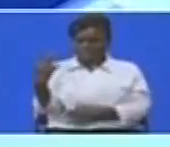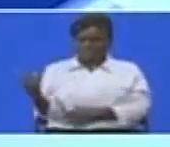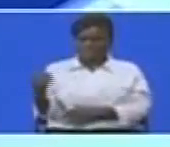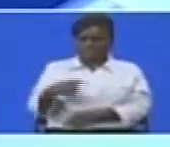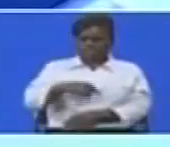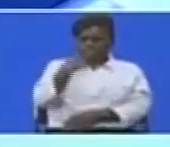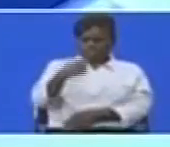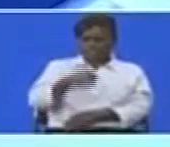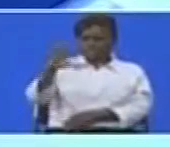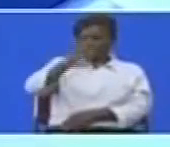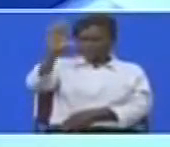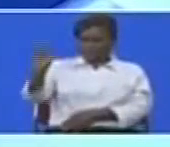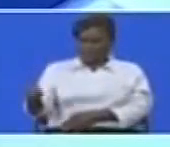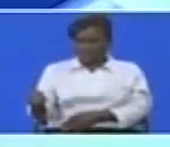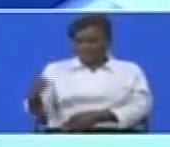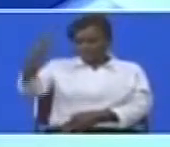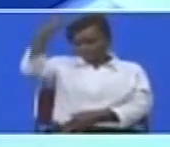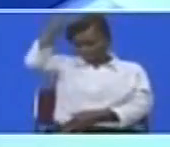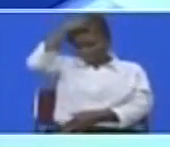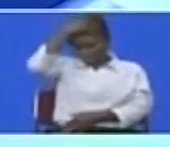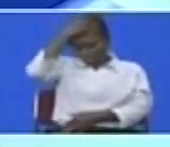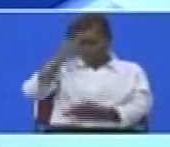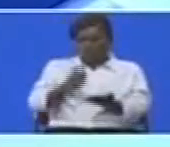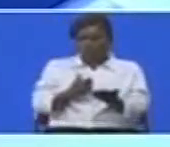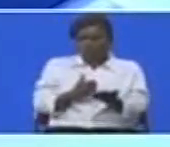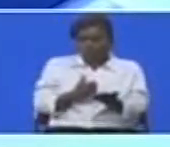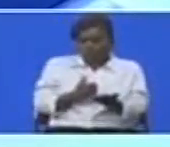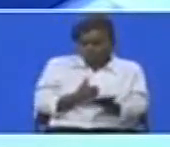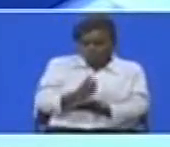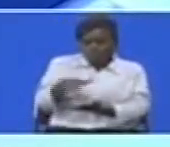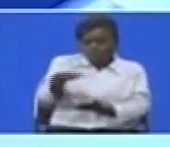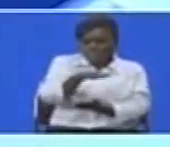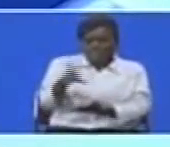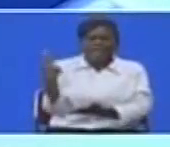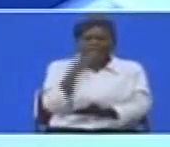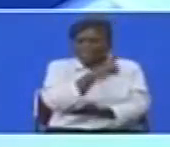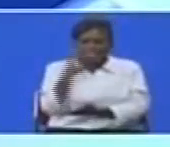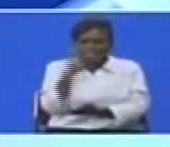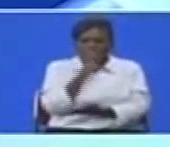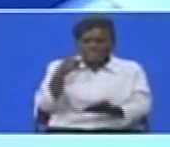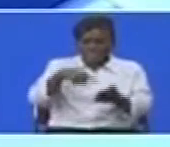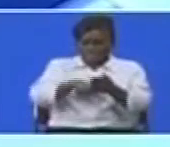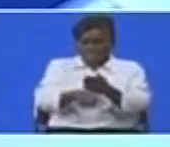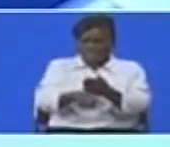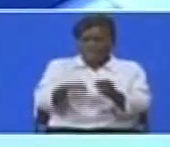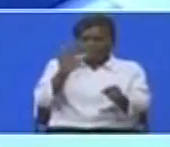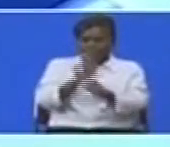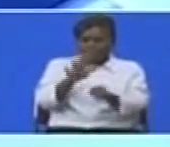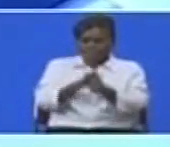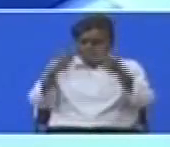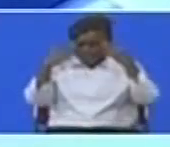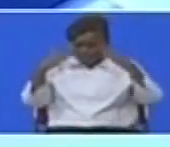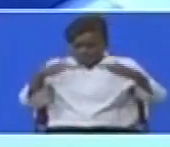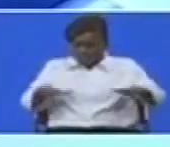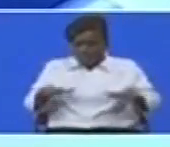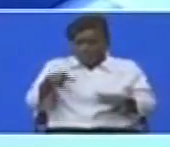under intense security, the Pope passed through a no-man's zone to enter PK5, a district where most Muslims who